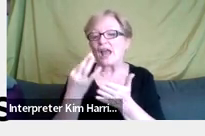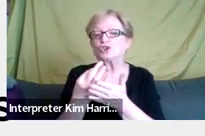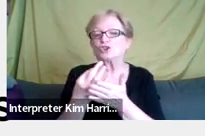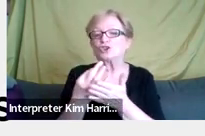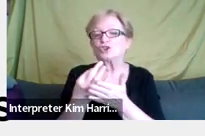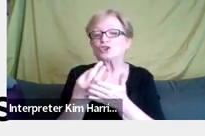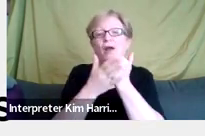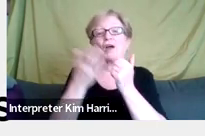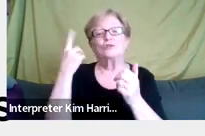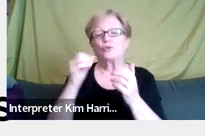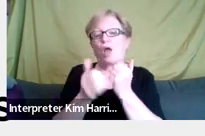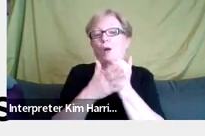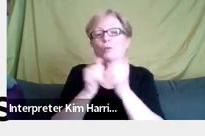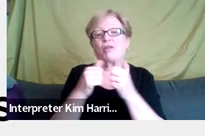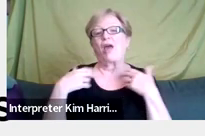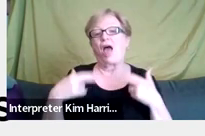with healthcare.